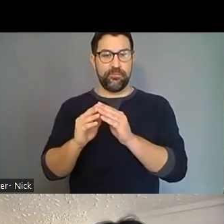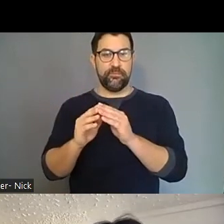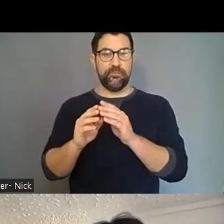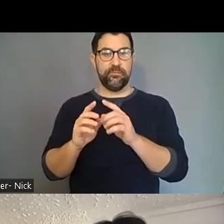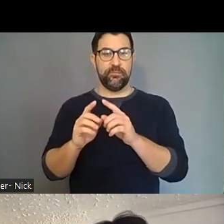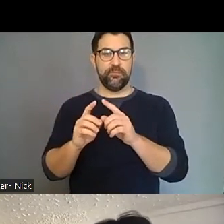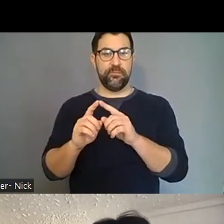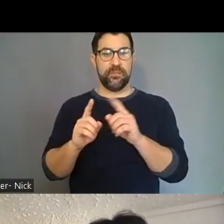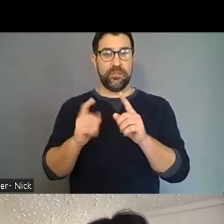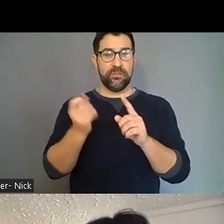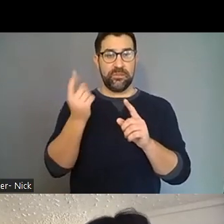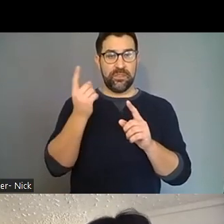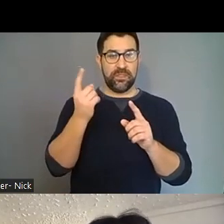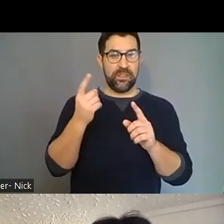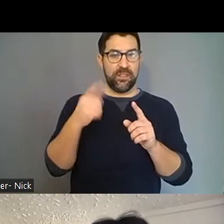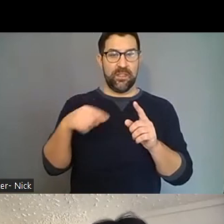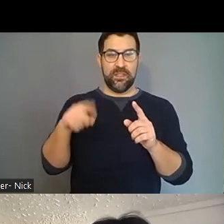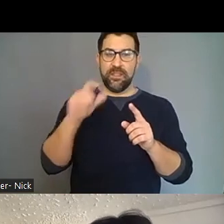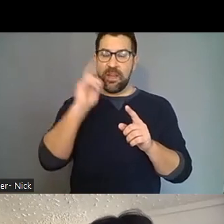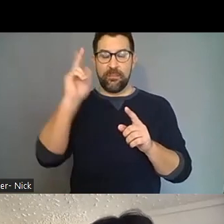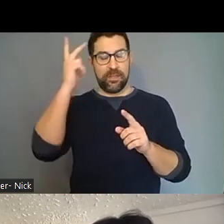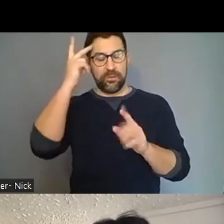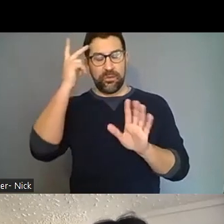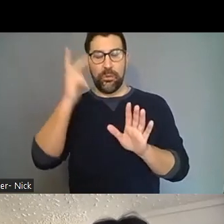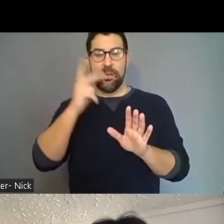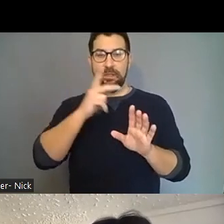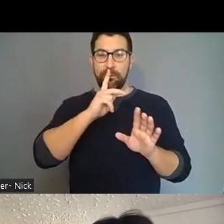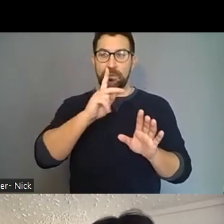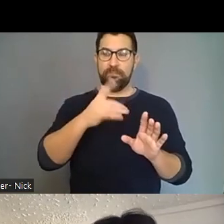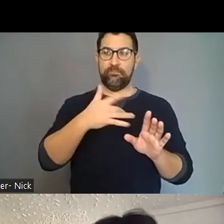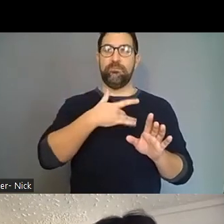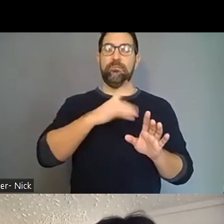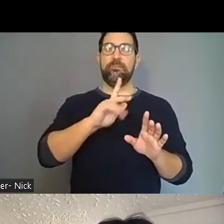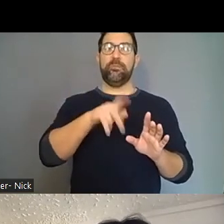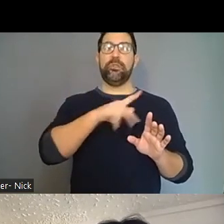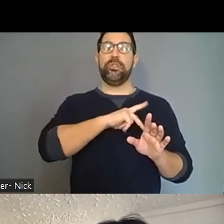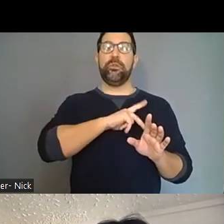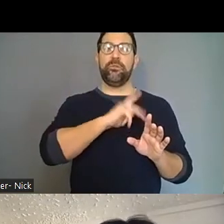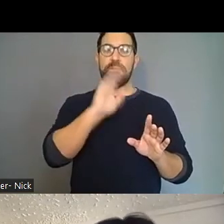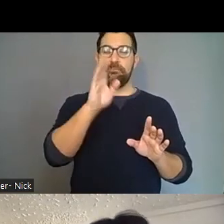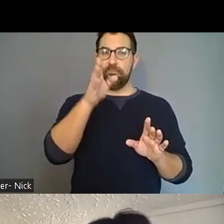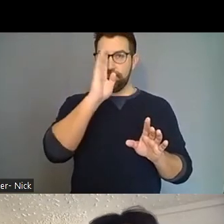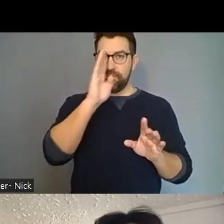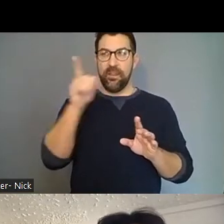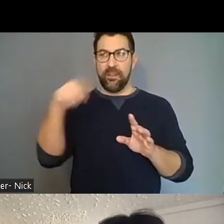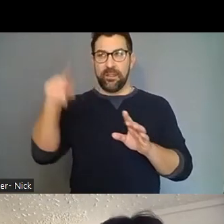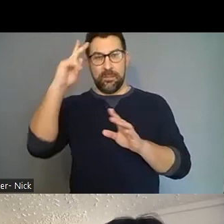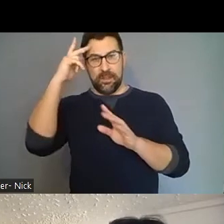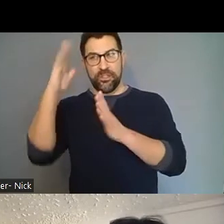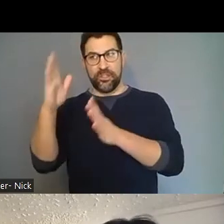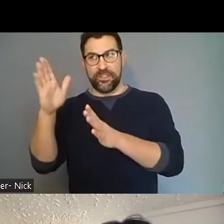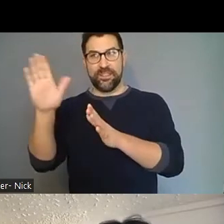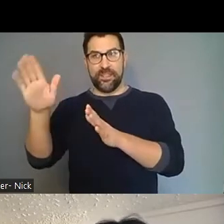for students is that it's not political, it's personal. Like, we're living through this. You know, for these politicians, of course it's political,